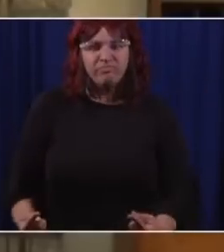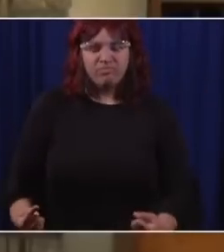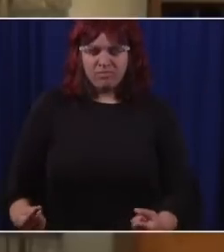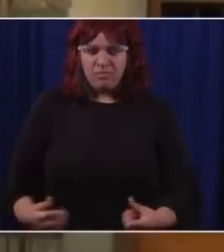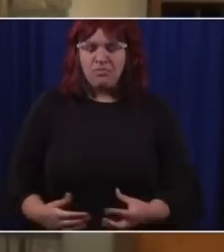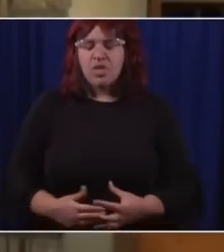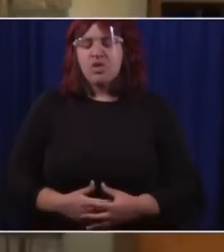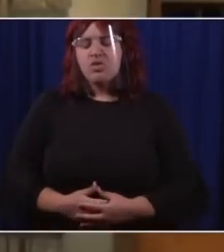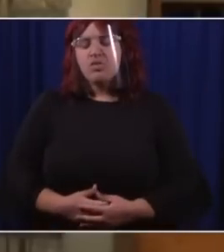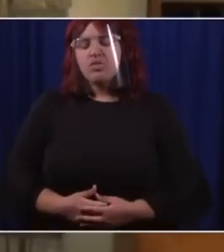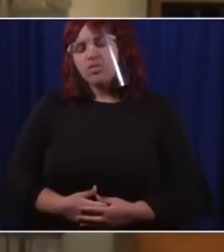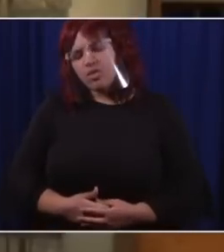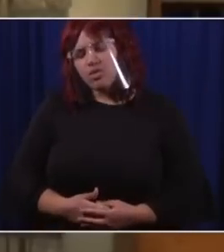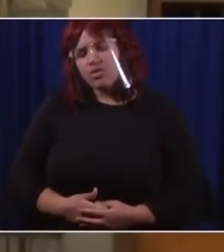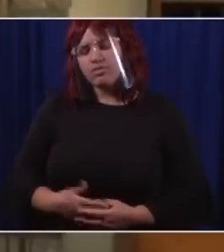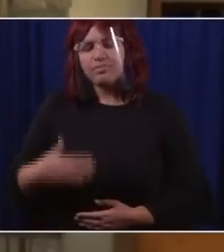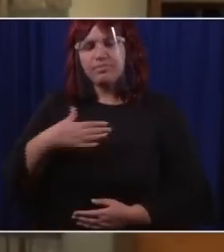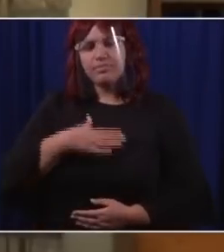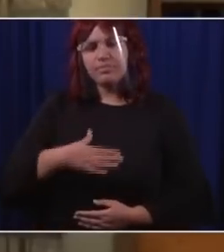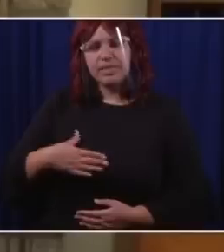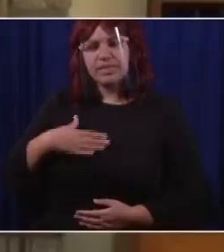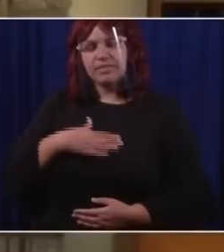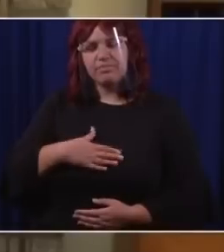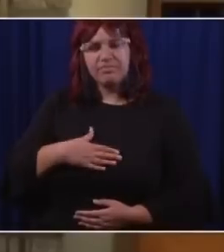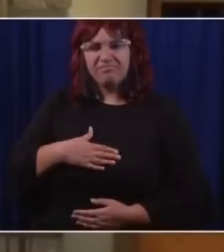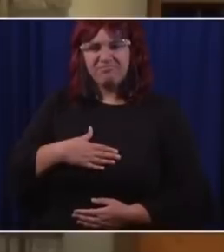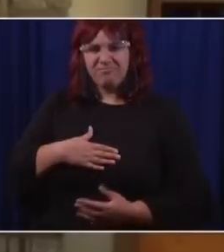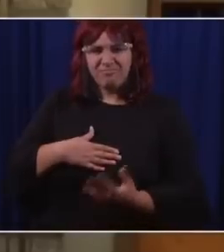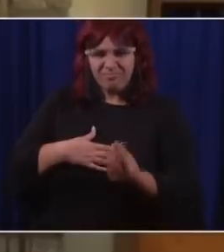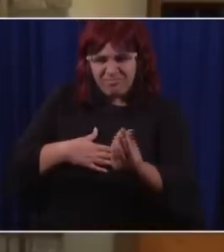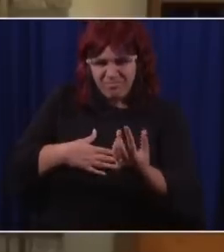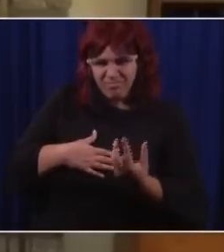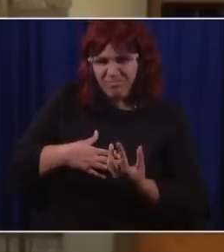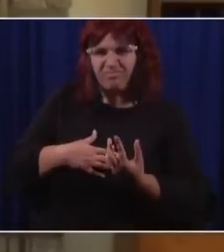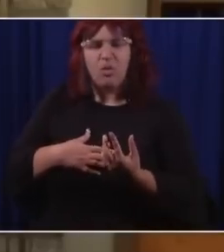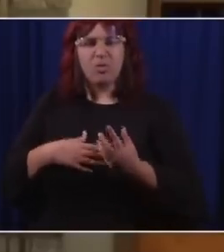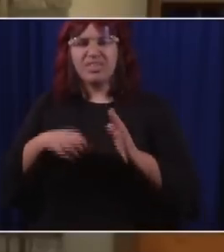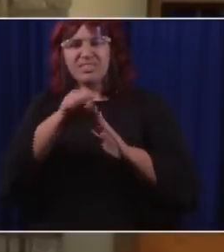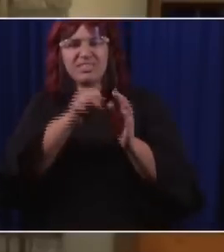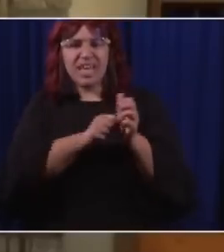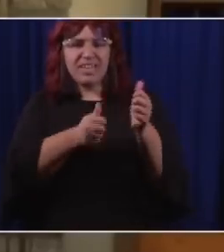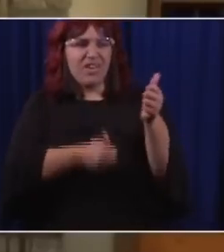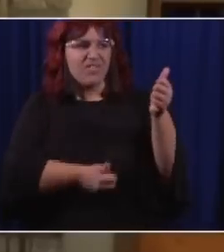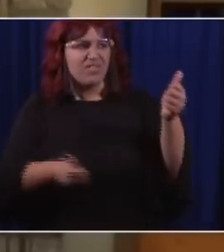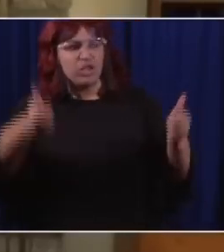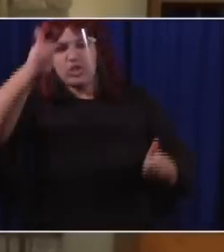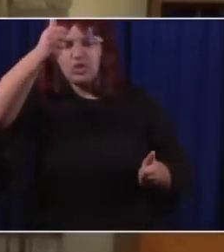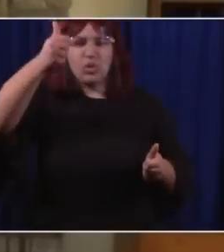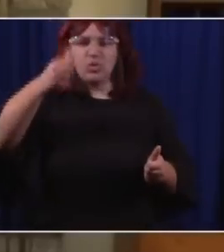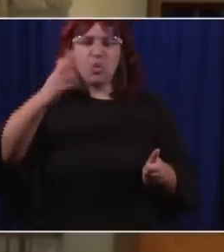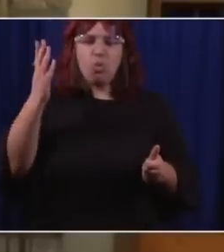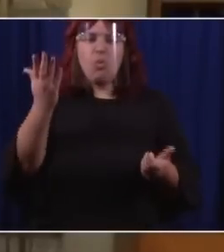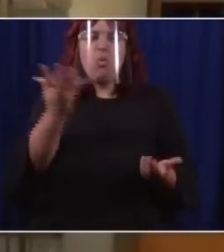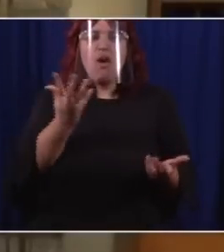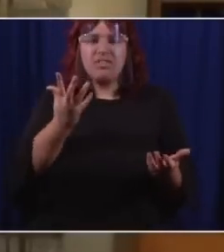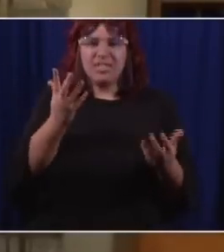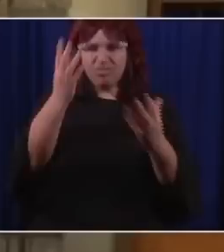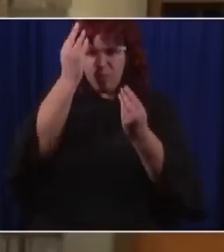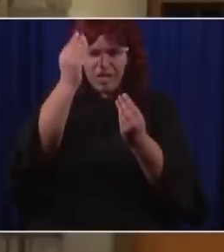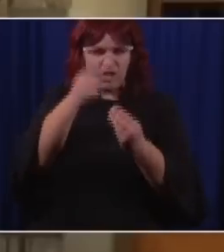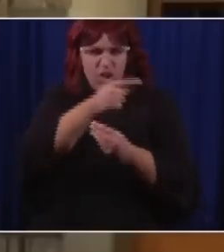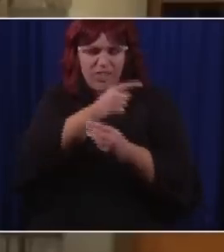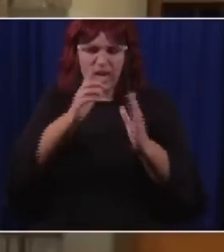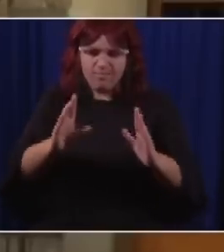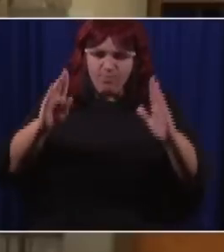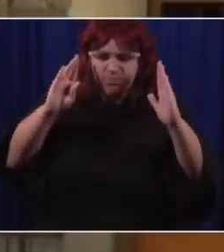well. Can you share at all what state officials are looking at in those facilities and with our most vulnerable, and what measures, if any,